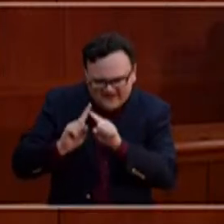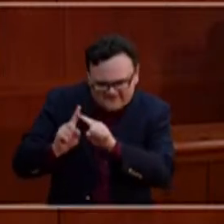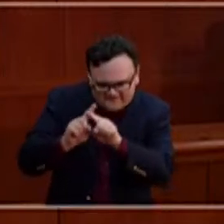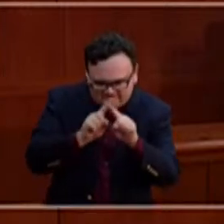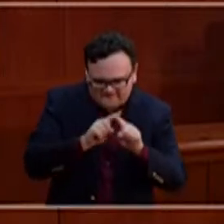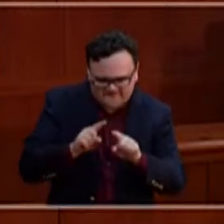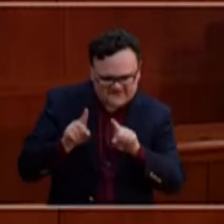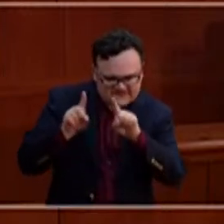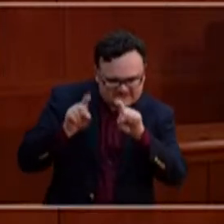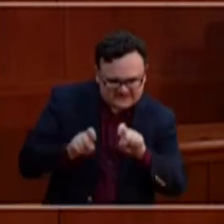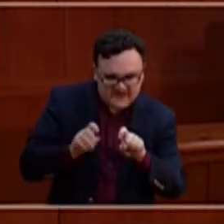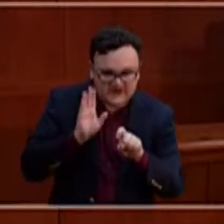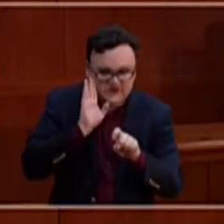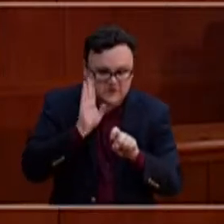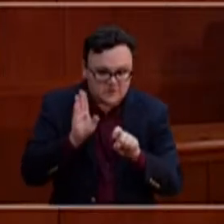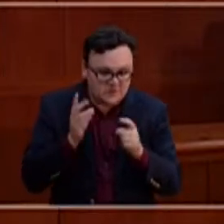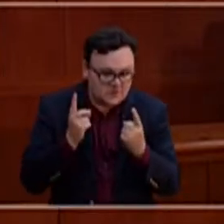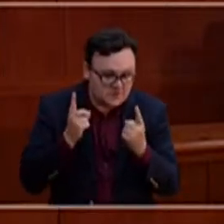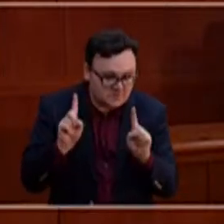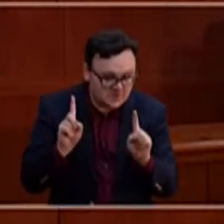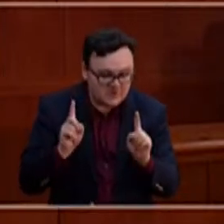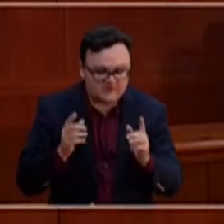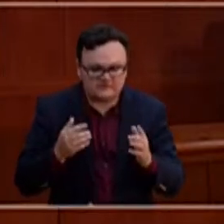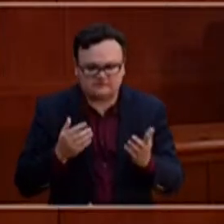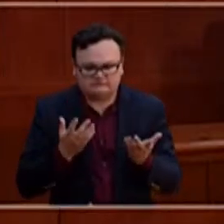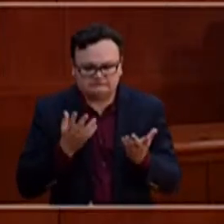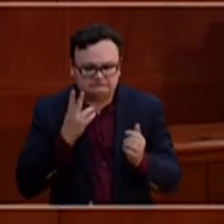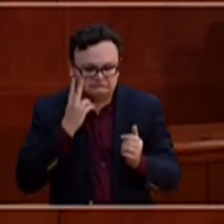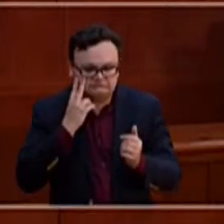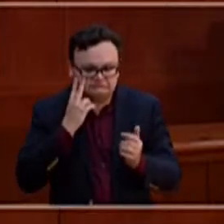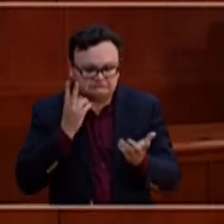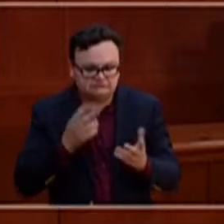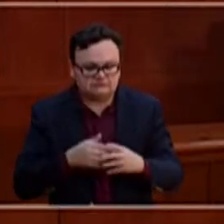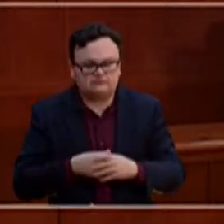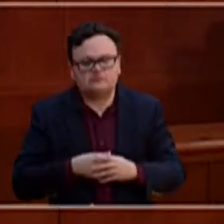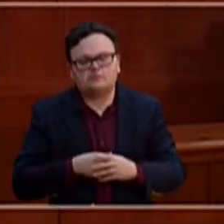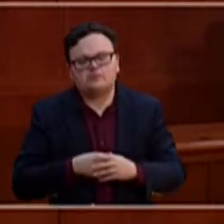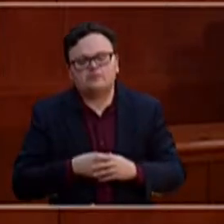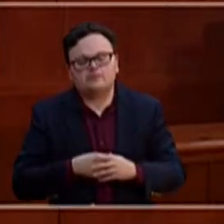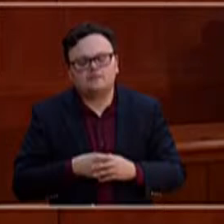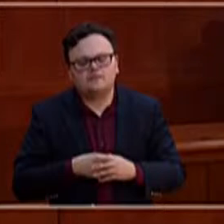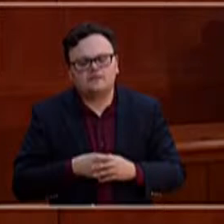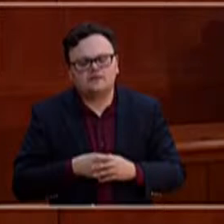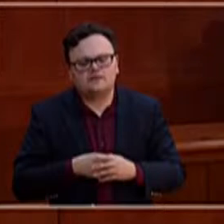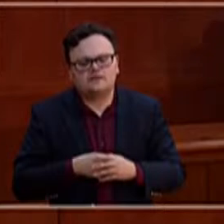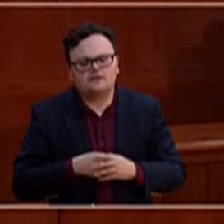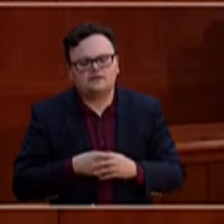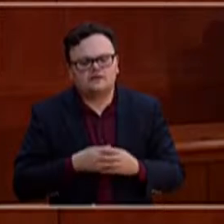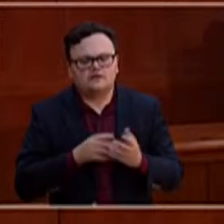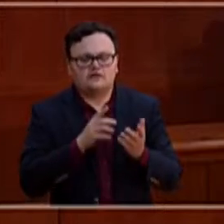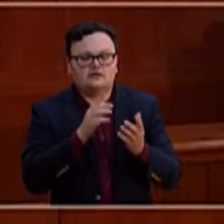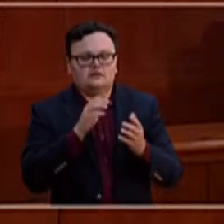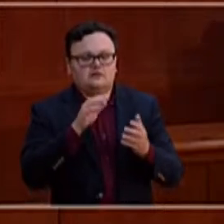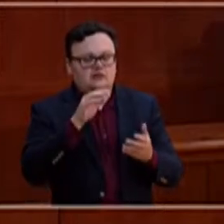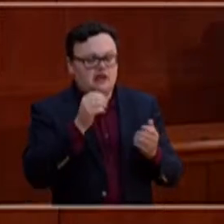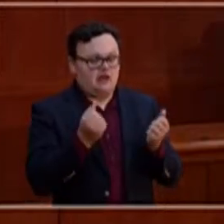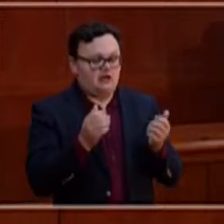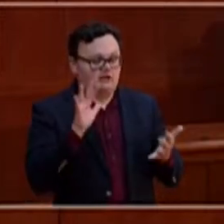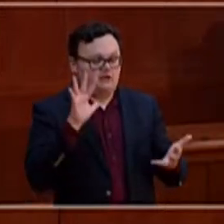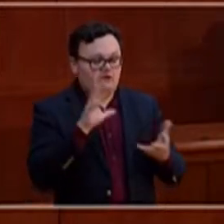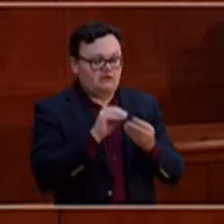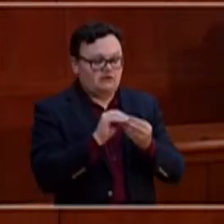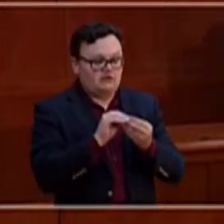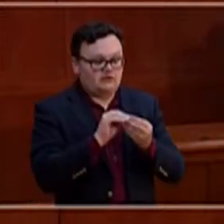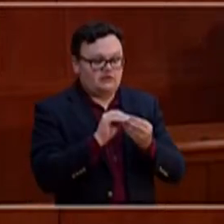we find ourselves reducing the fatality rate. We have significantly reduced the